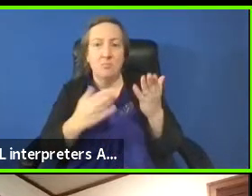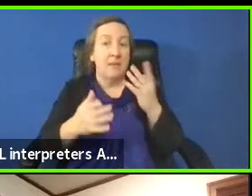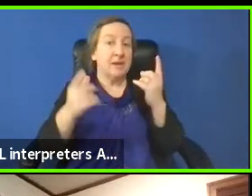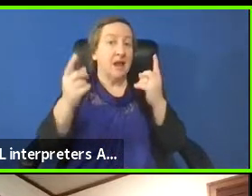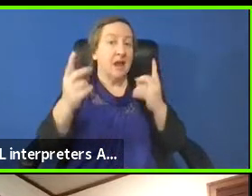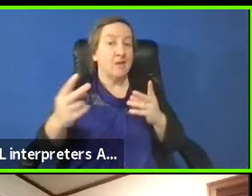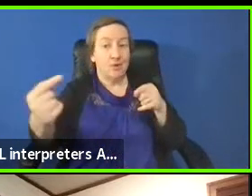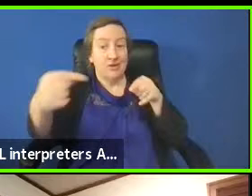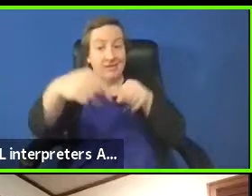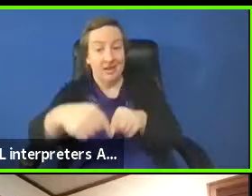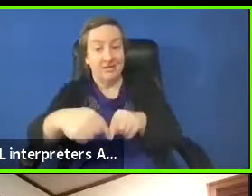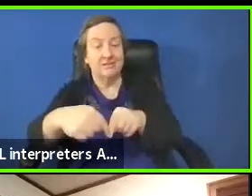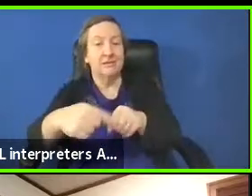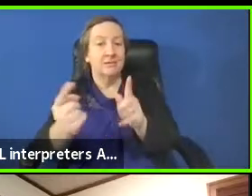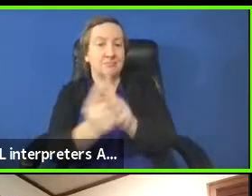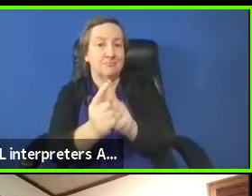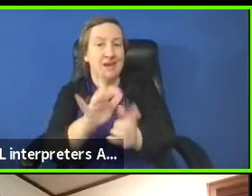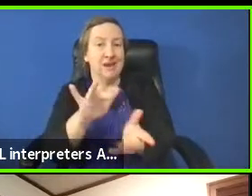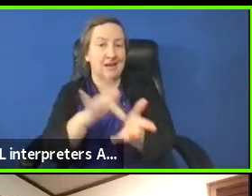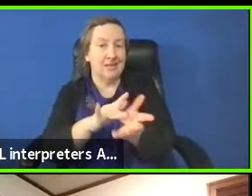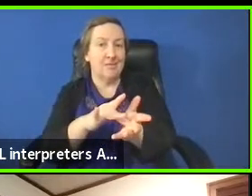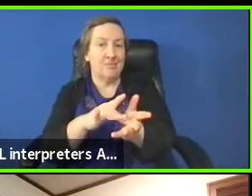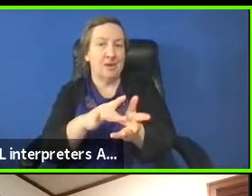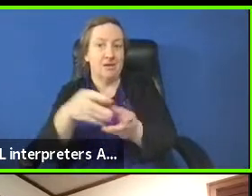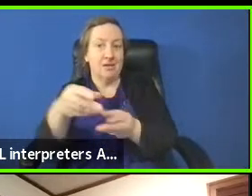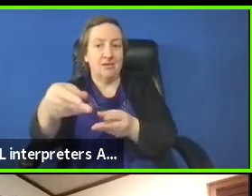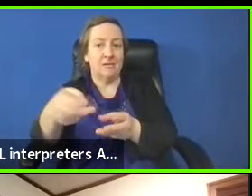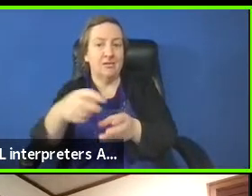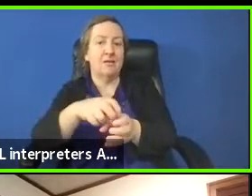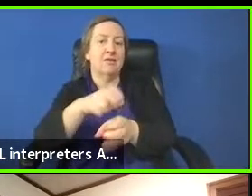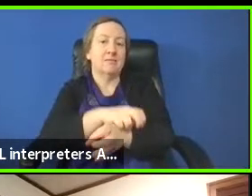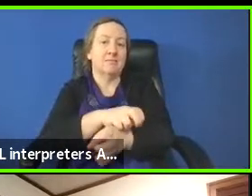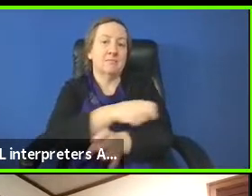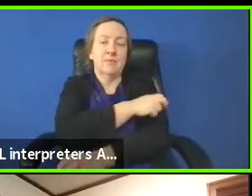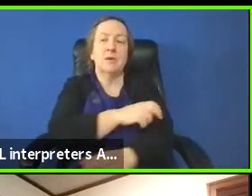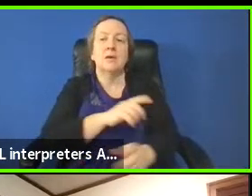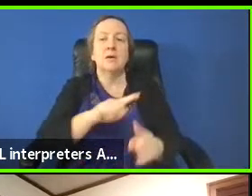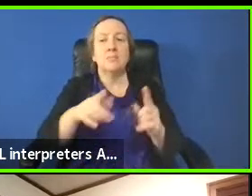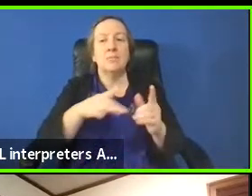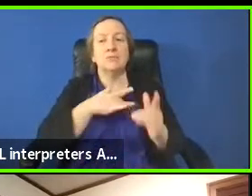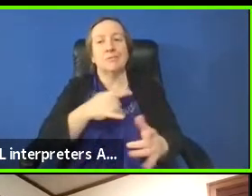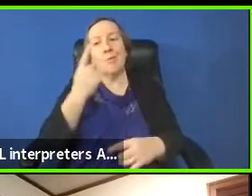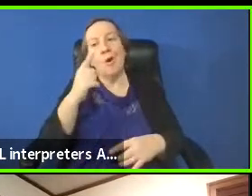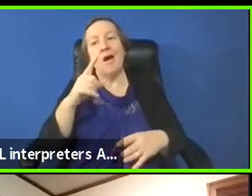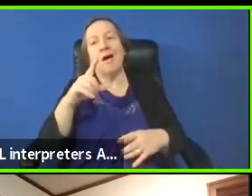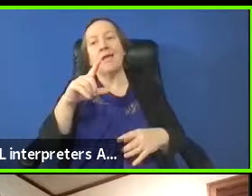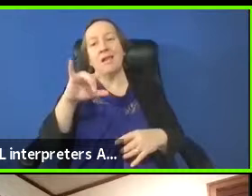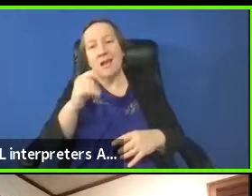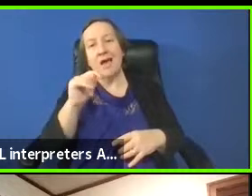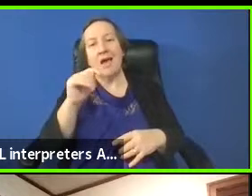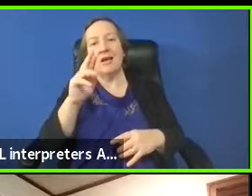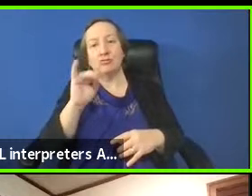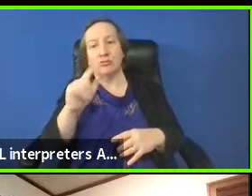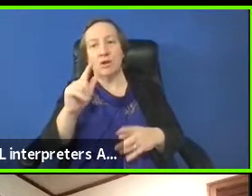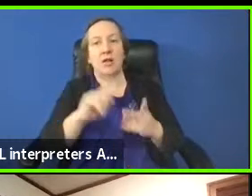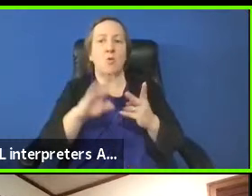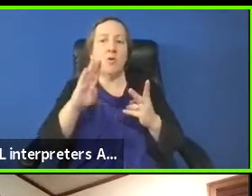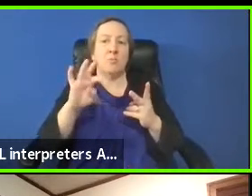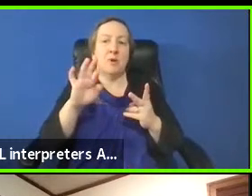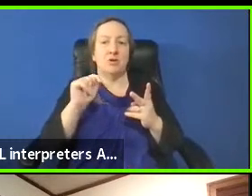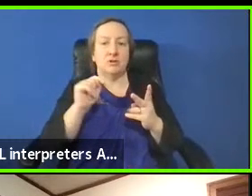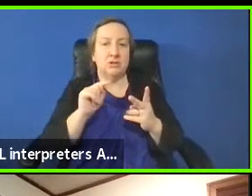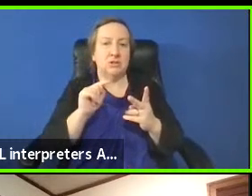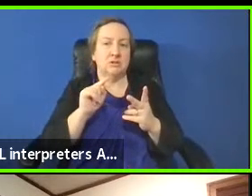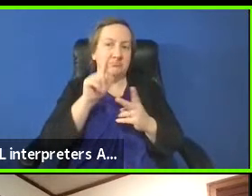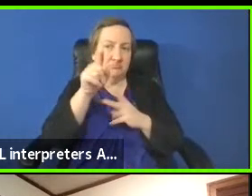in the middle. But otherwise, generally, it's one light rail that's going across, or it's going to be a BRT that's going across.